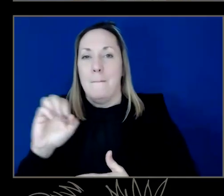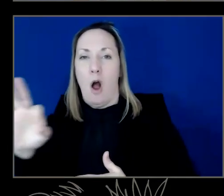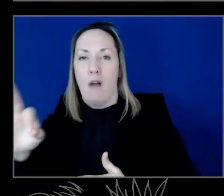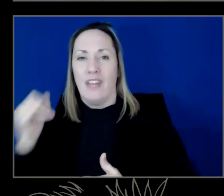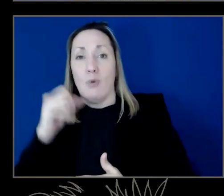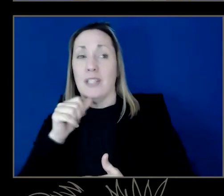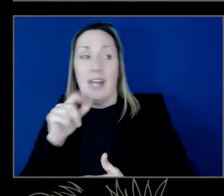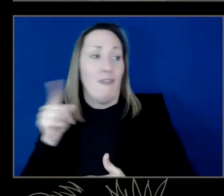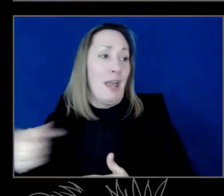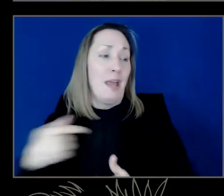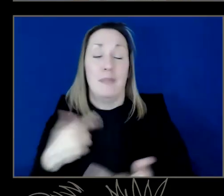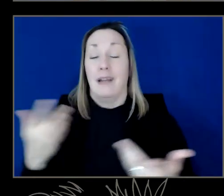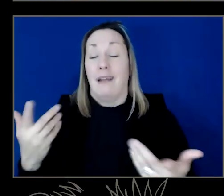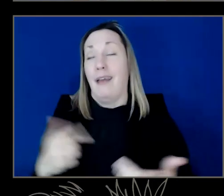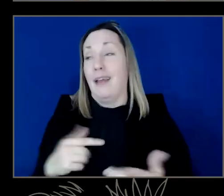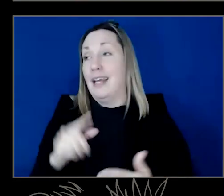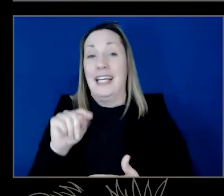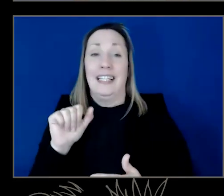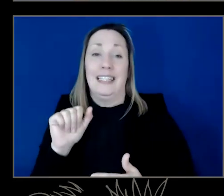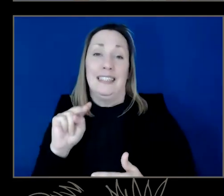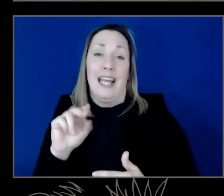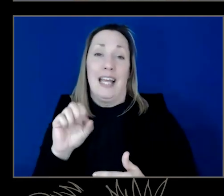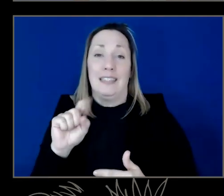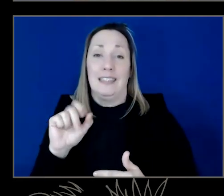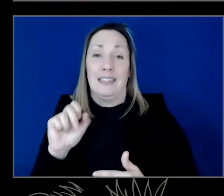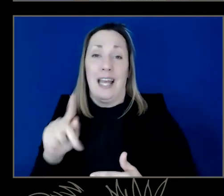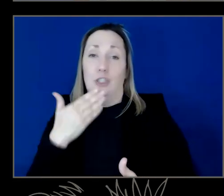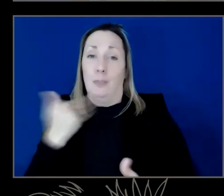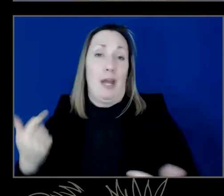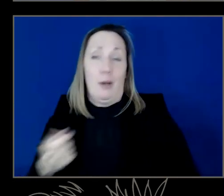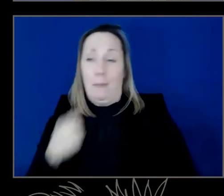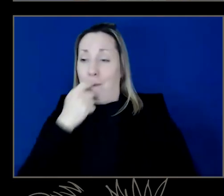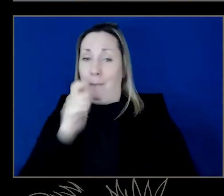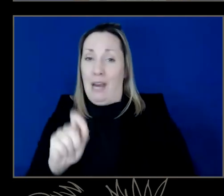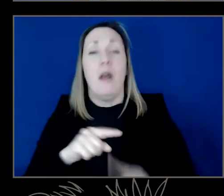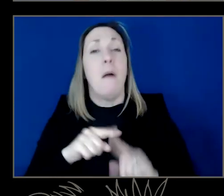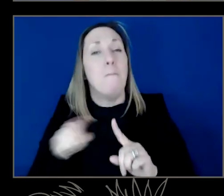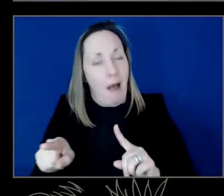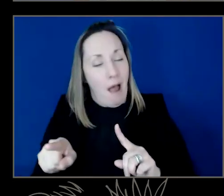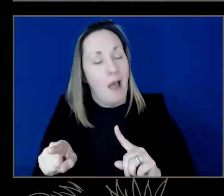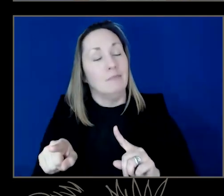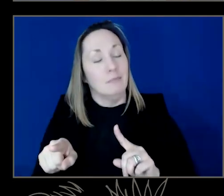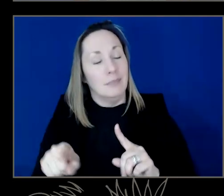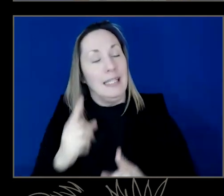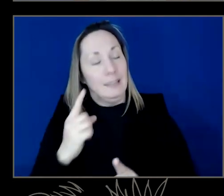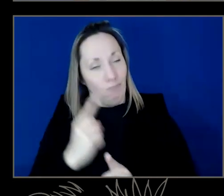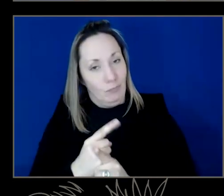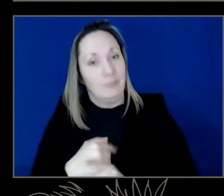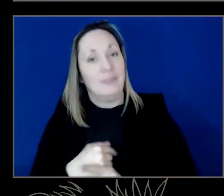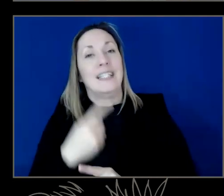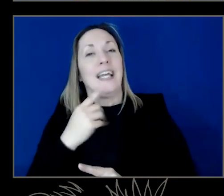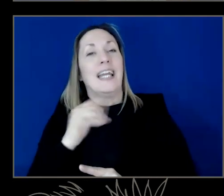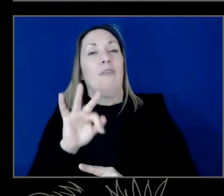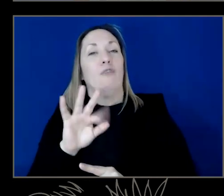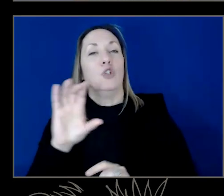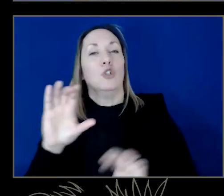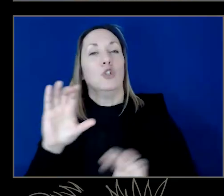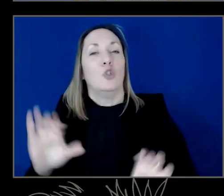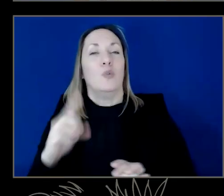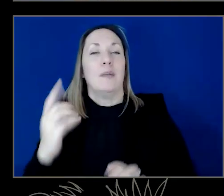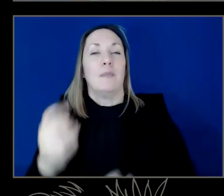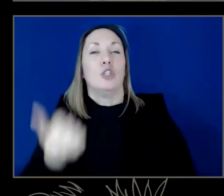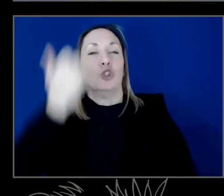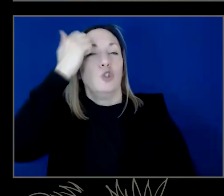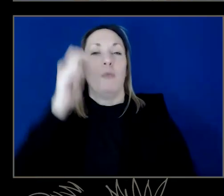and been like, hey, TanStack Start's just better. It's just a better model, period. But he did correctly point out that if you do something stupid